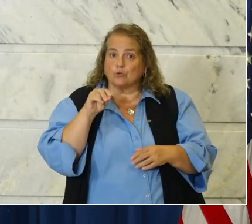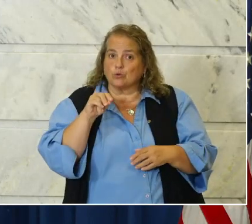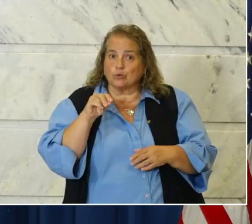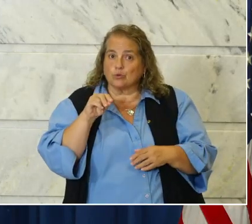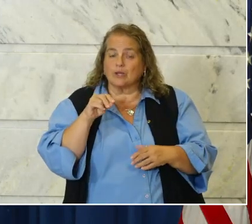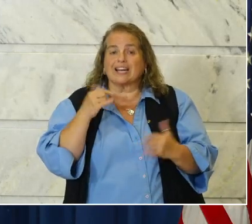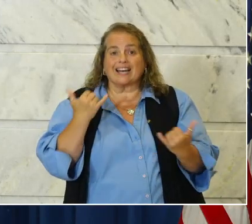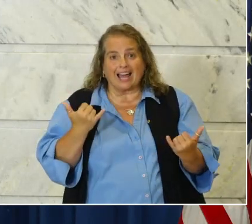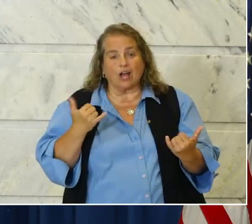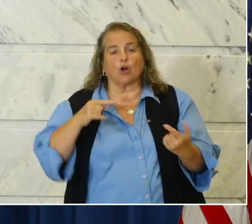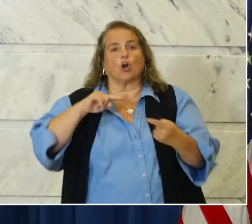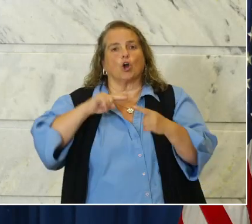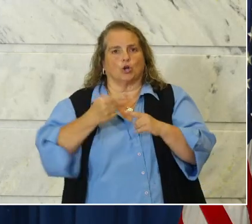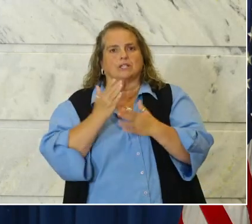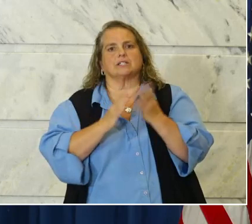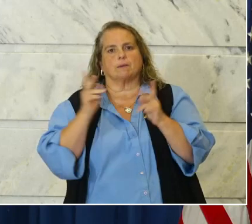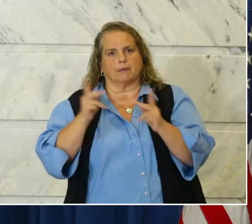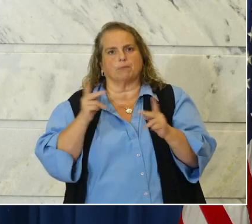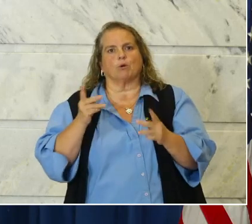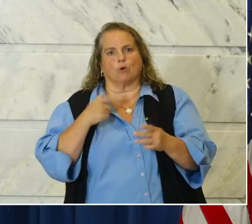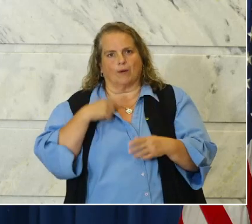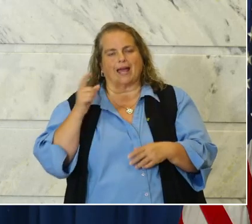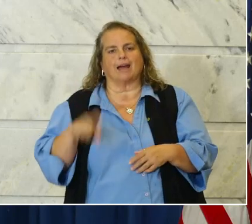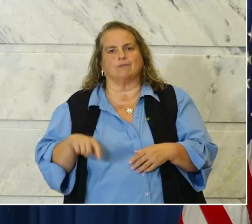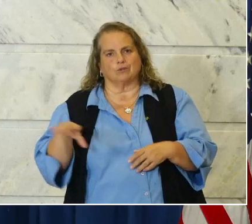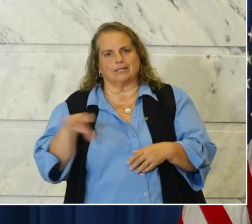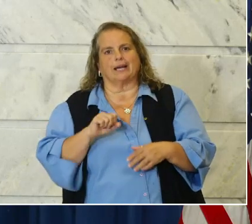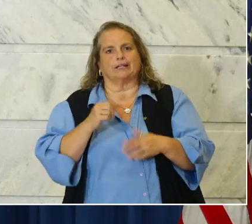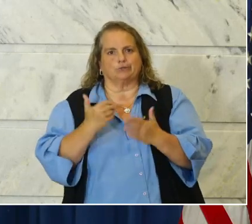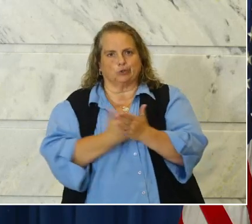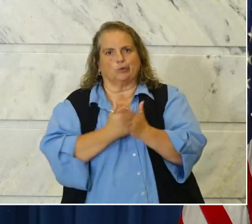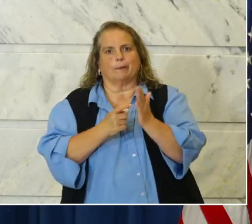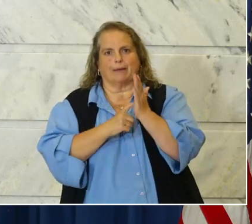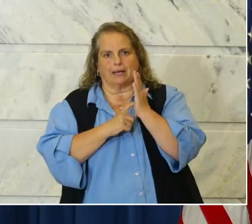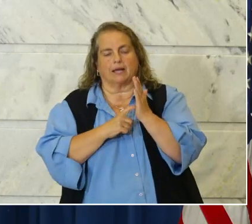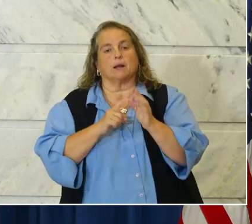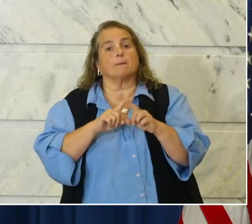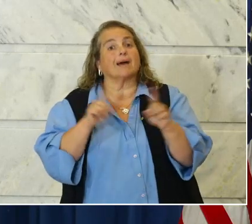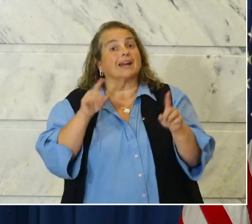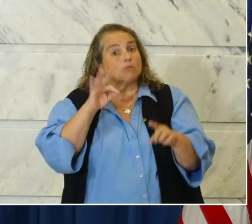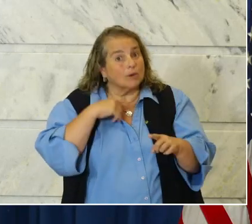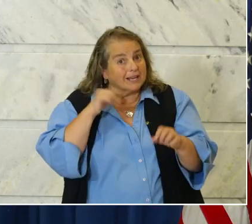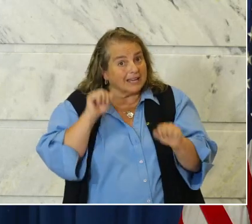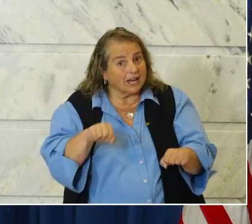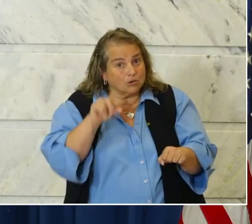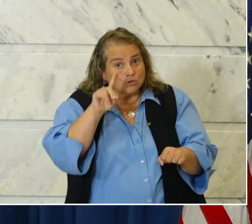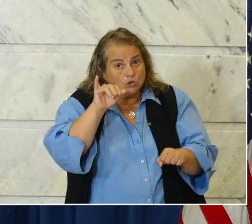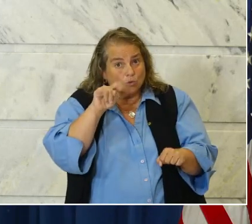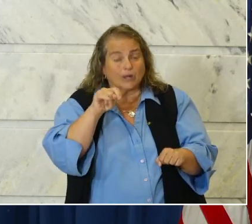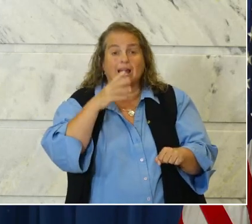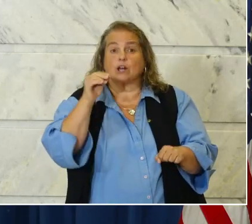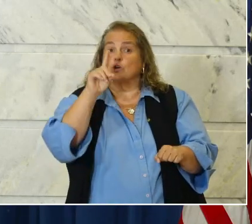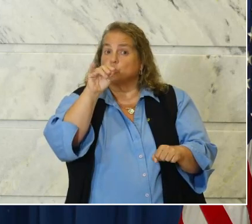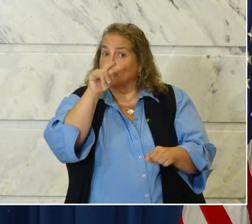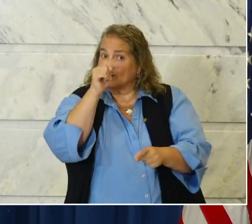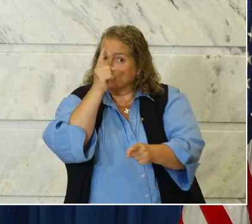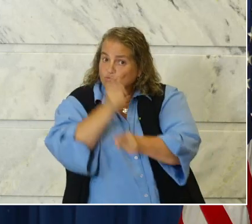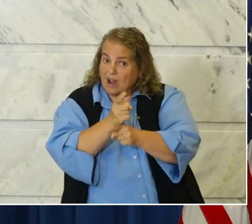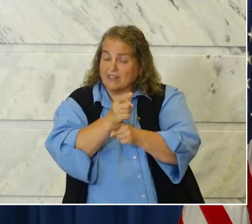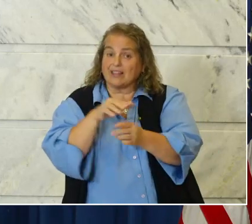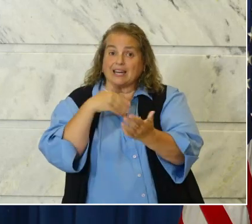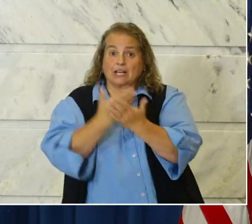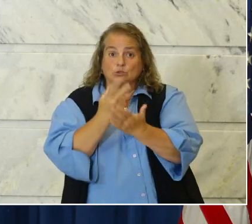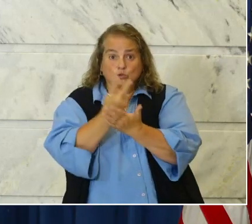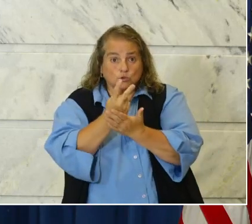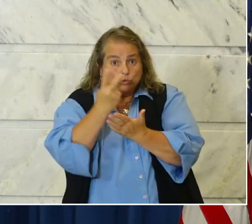going to hurt folks out there. But if we can do this, and if we do this right over the next 2 weeks or